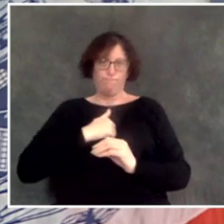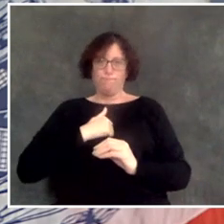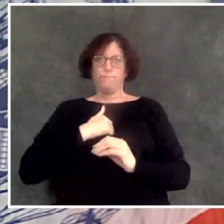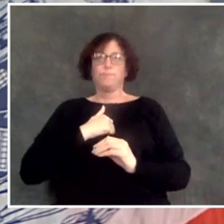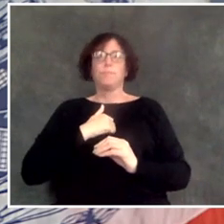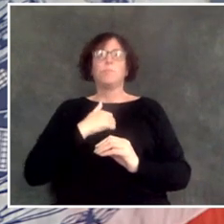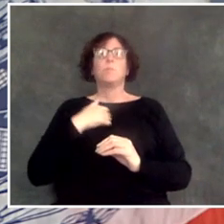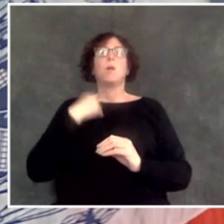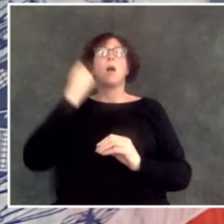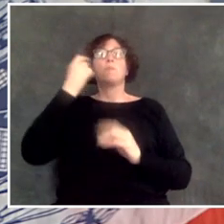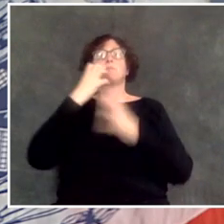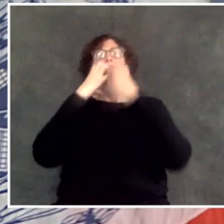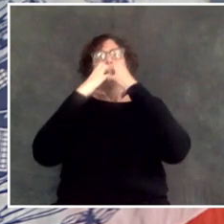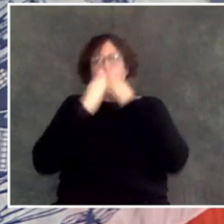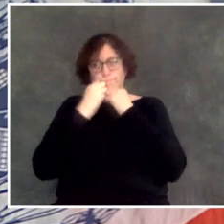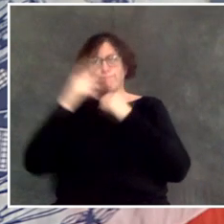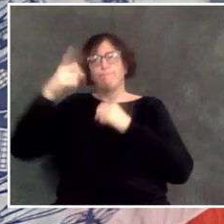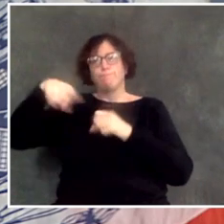after.